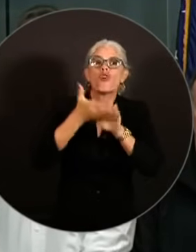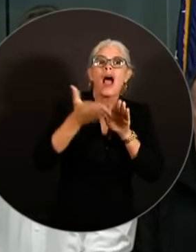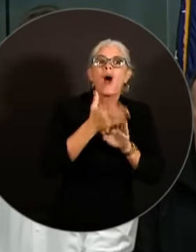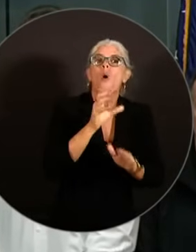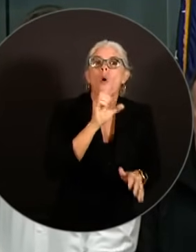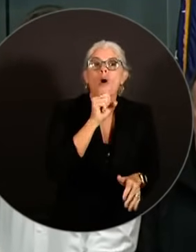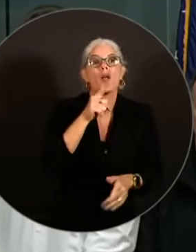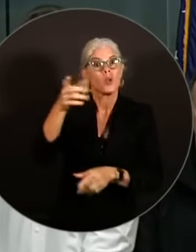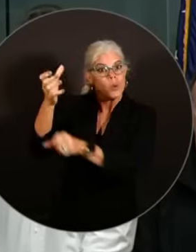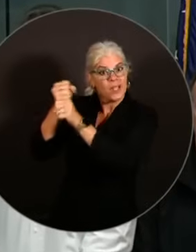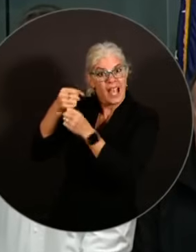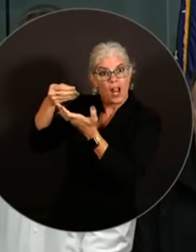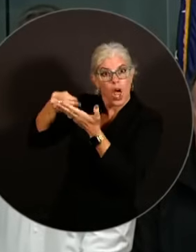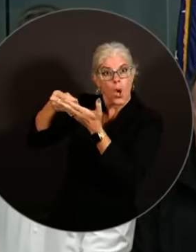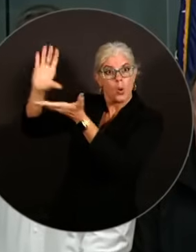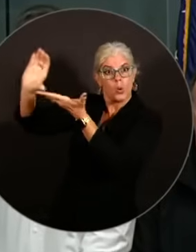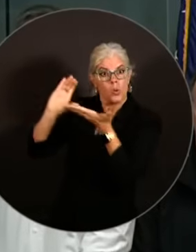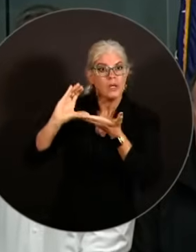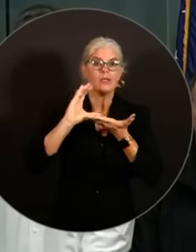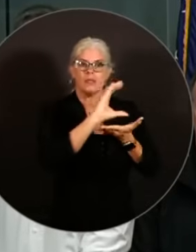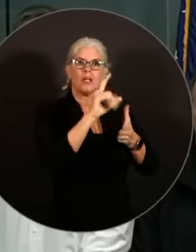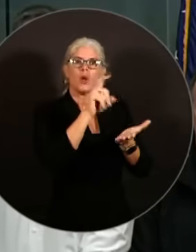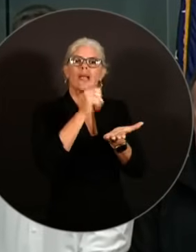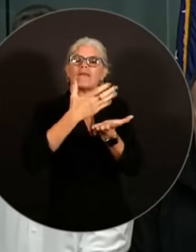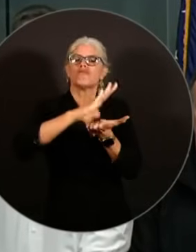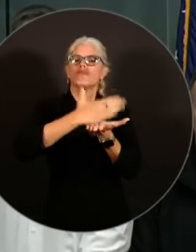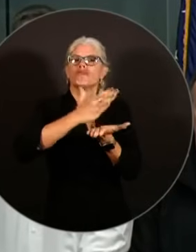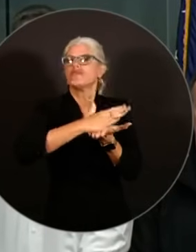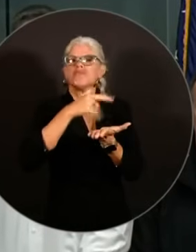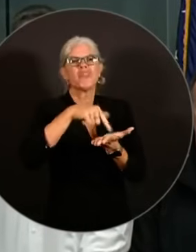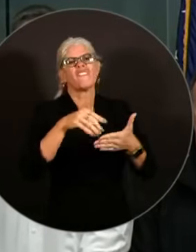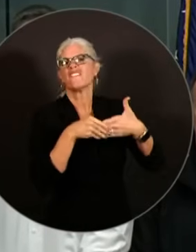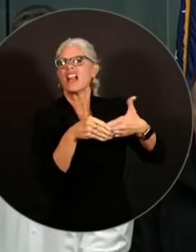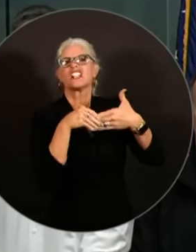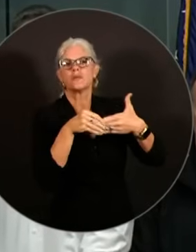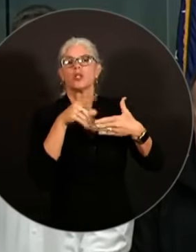The repayment terms are very flexible. You can apply at